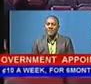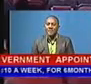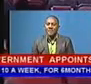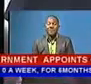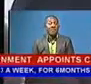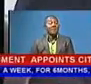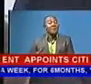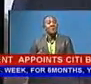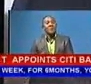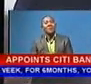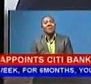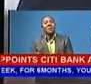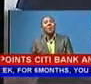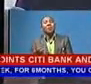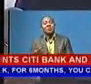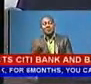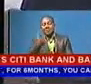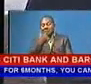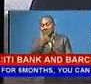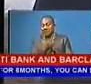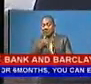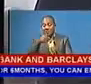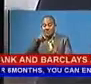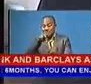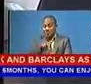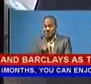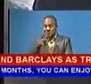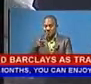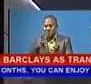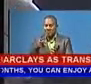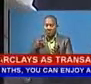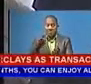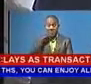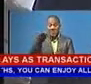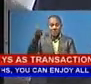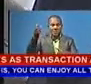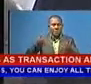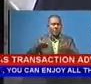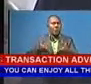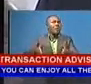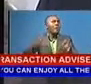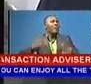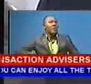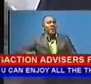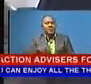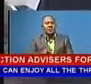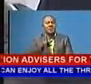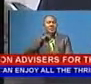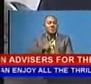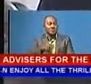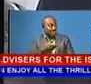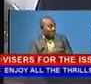we are seeking to tender this list with leave of the court. The respondents have had